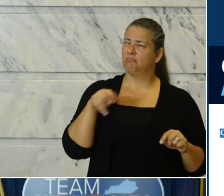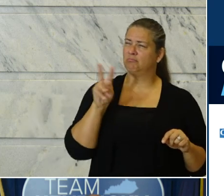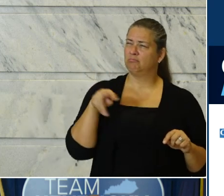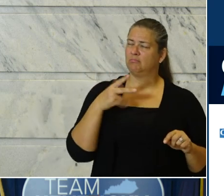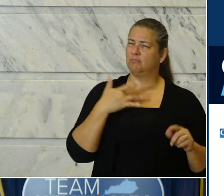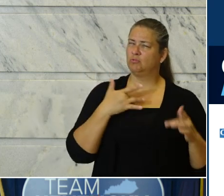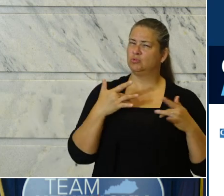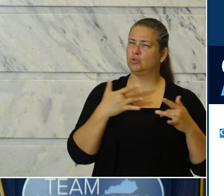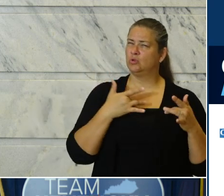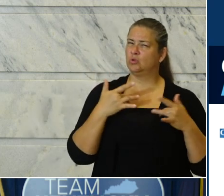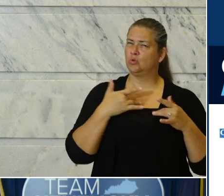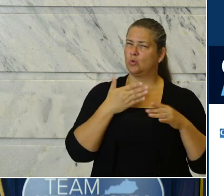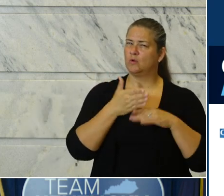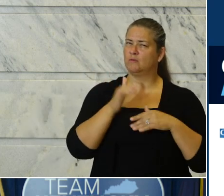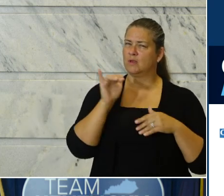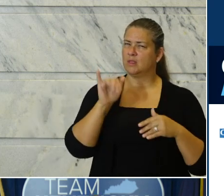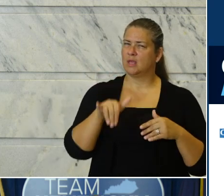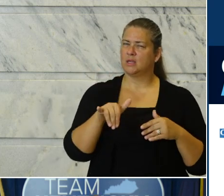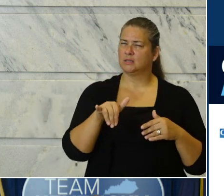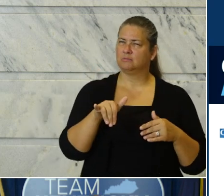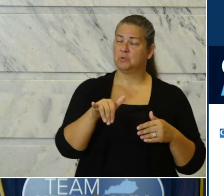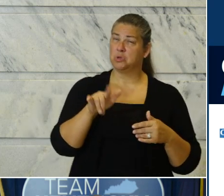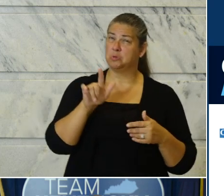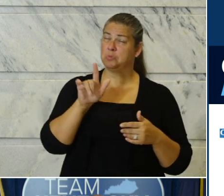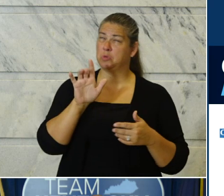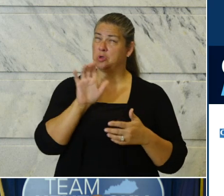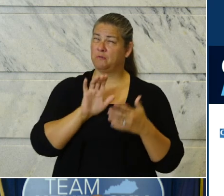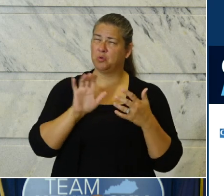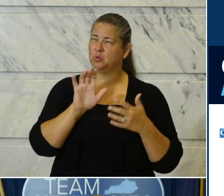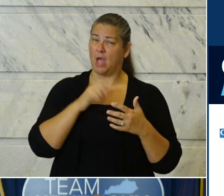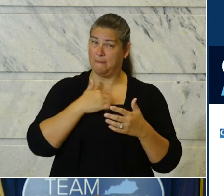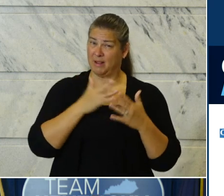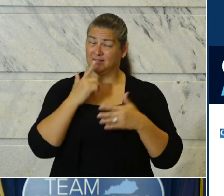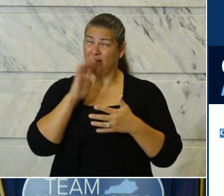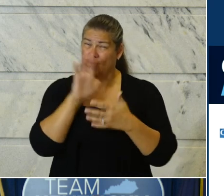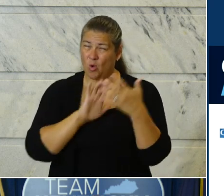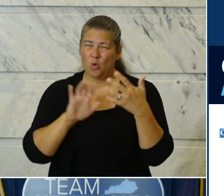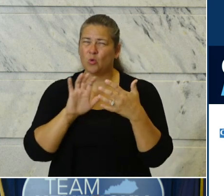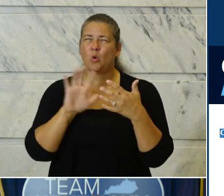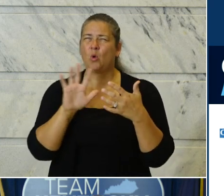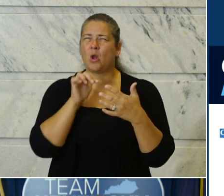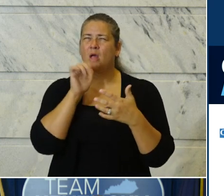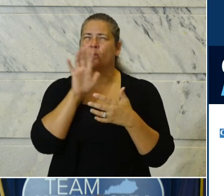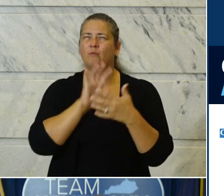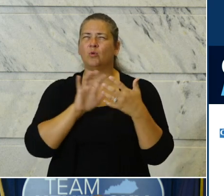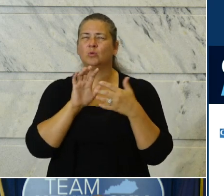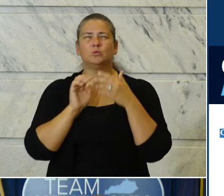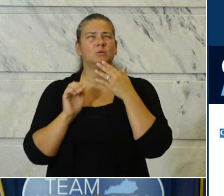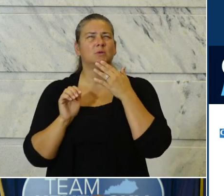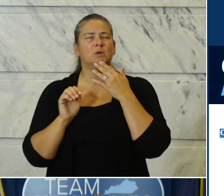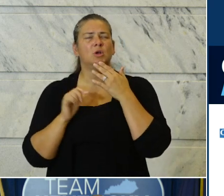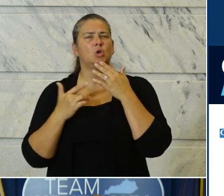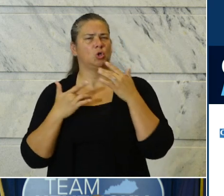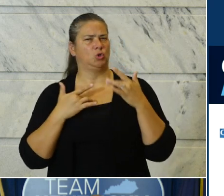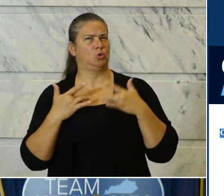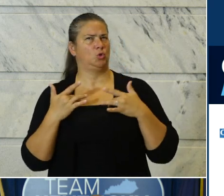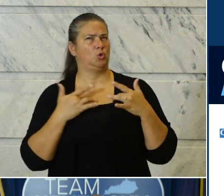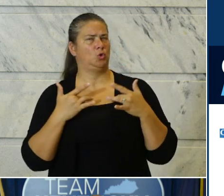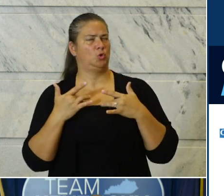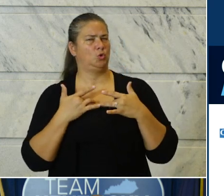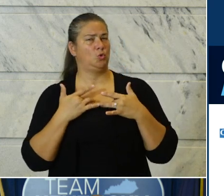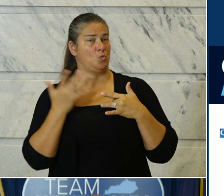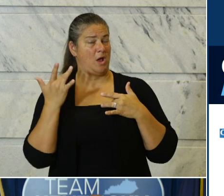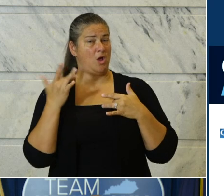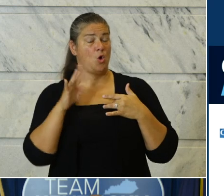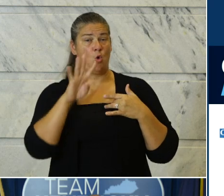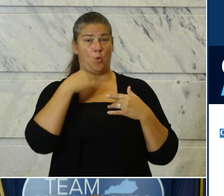concerned. I don't know about confused. I was going to say confused, but concerned for sure, because we know that as many as 40% of people may